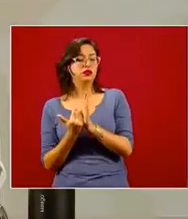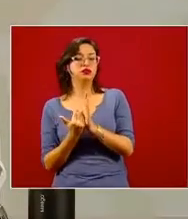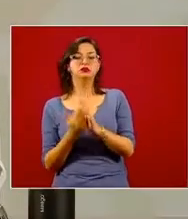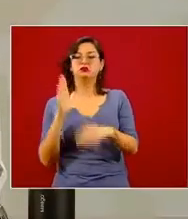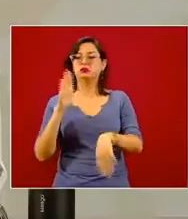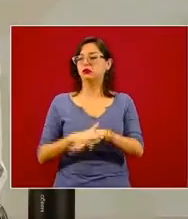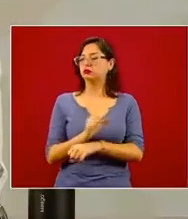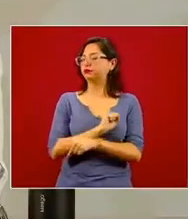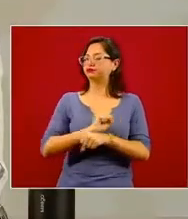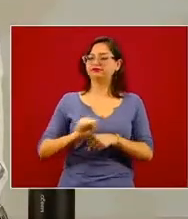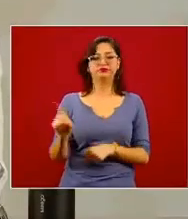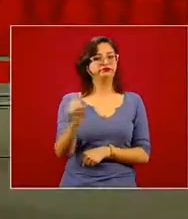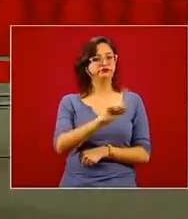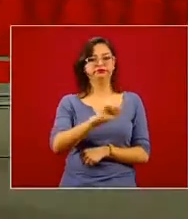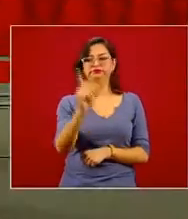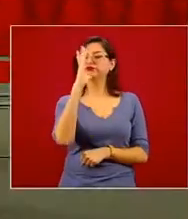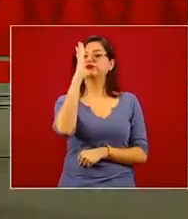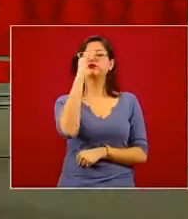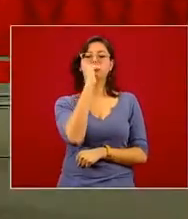regulations, but they cannot